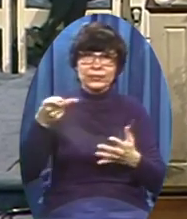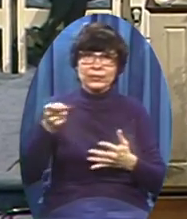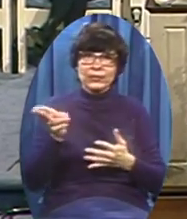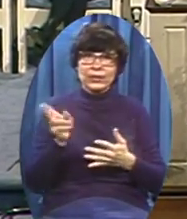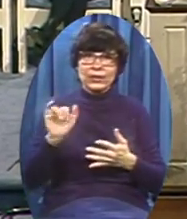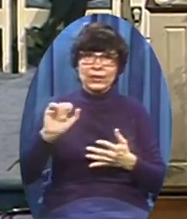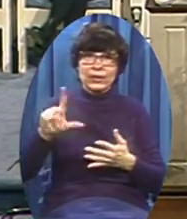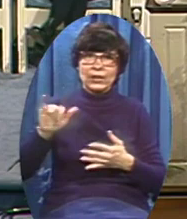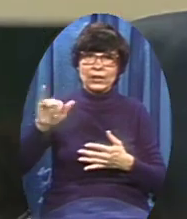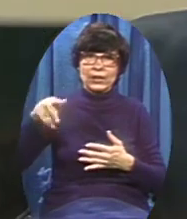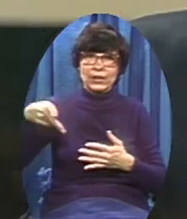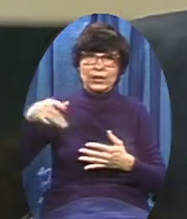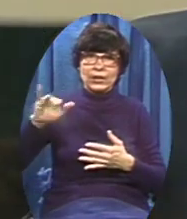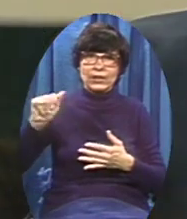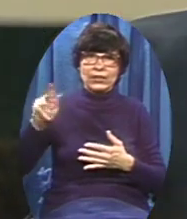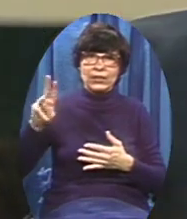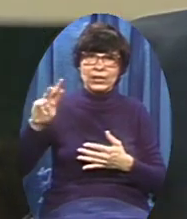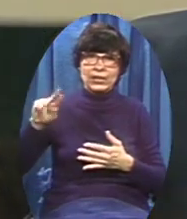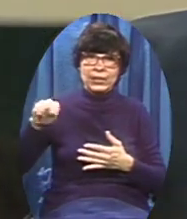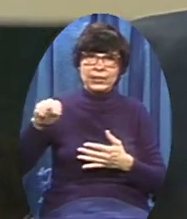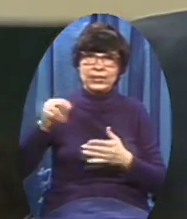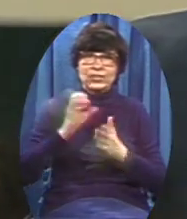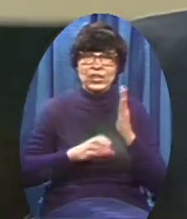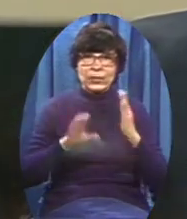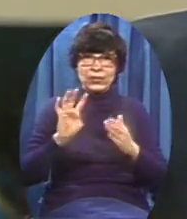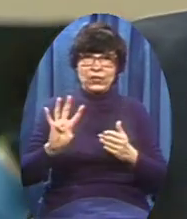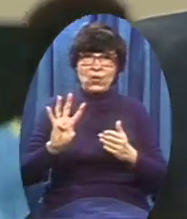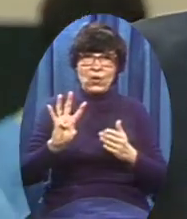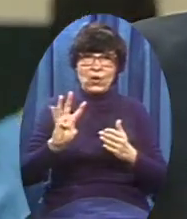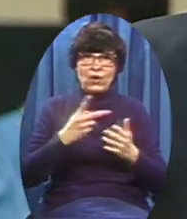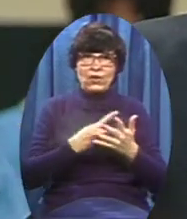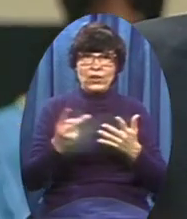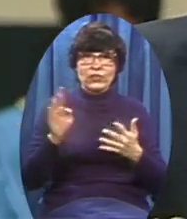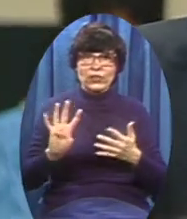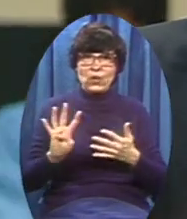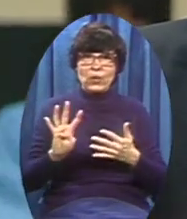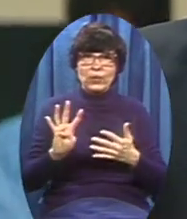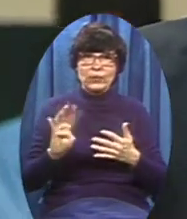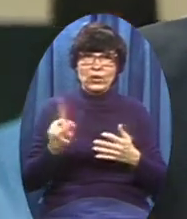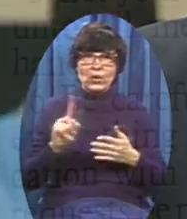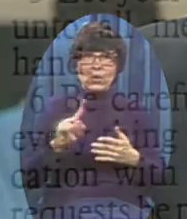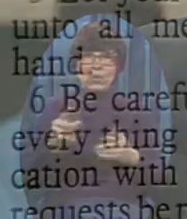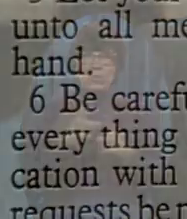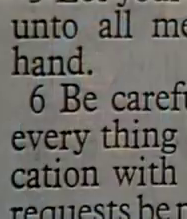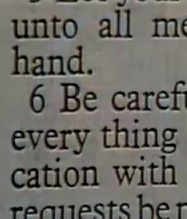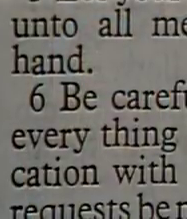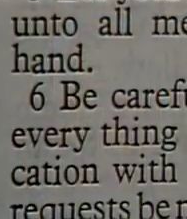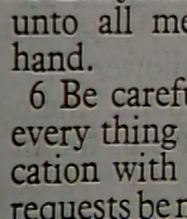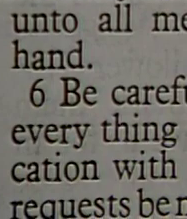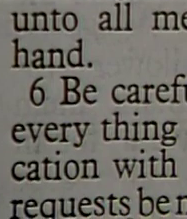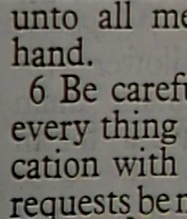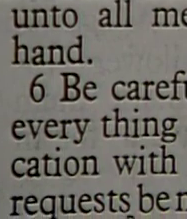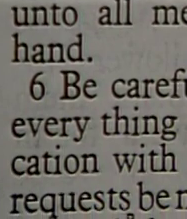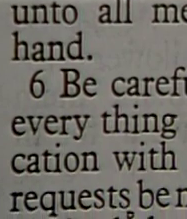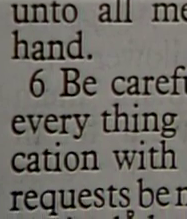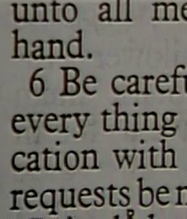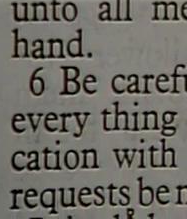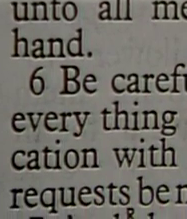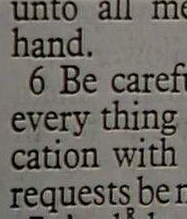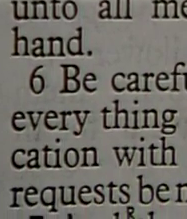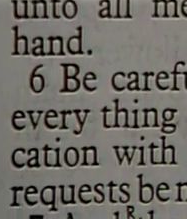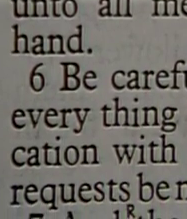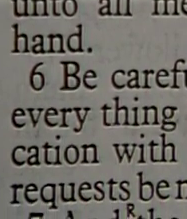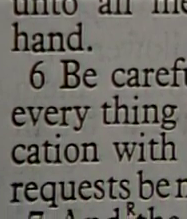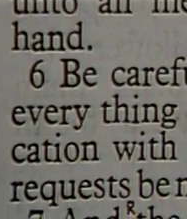Philippians chapter 4. Philippians chapter 4, beginning with verse 4, where the word of God declares, rejoice in the